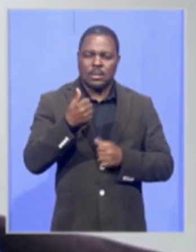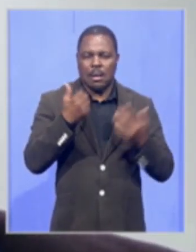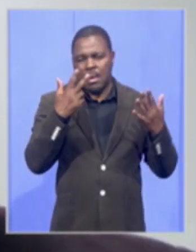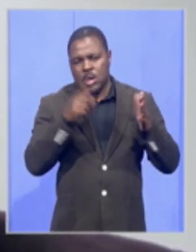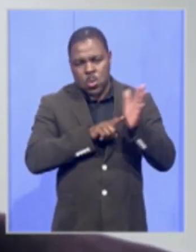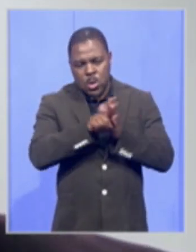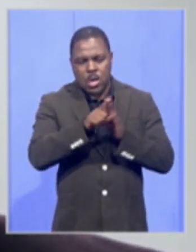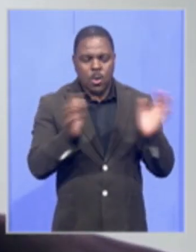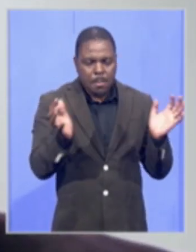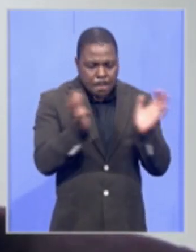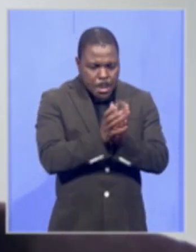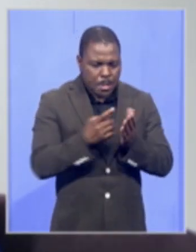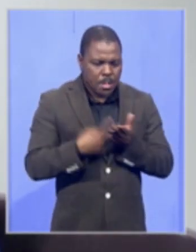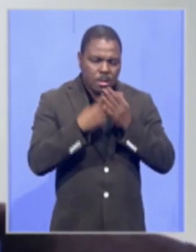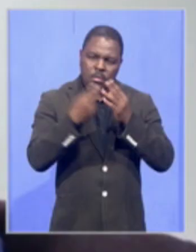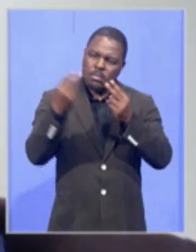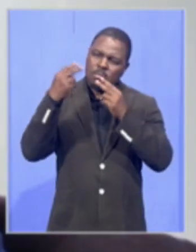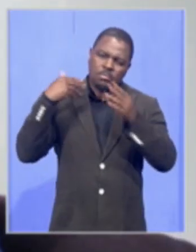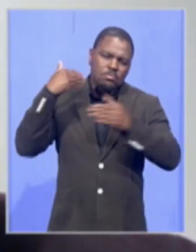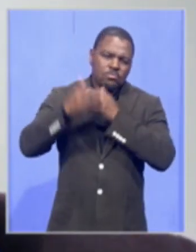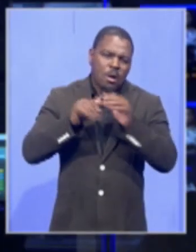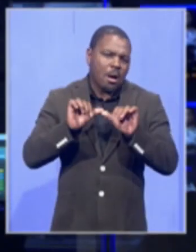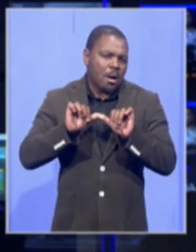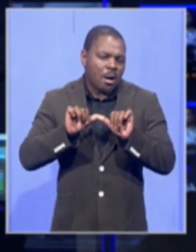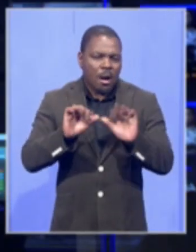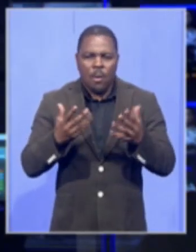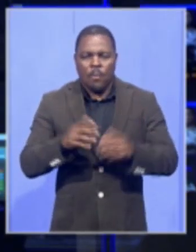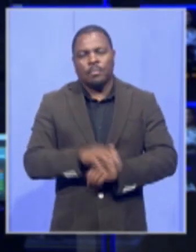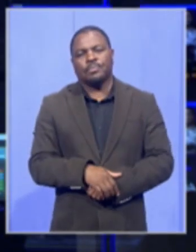progress. That's worked very well.